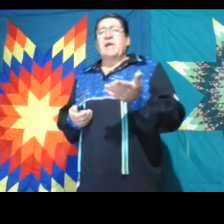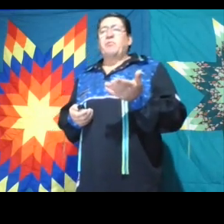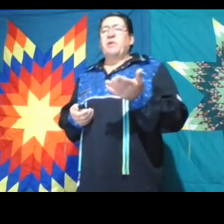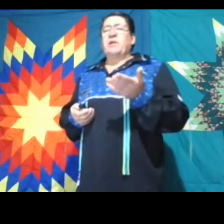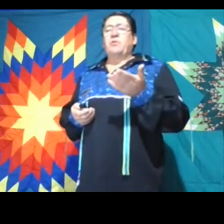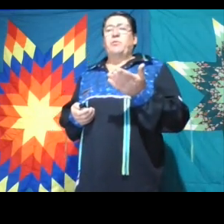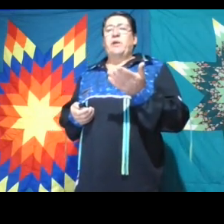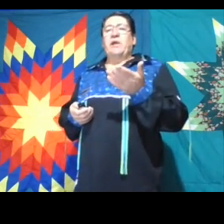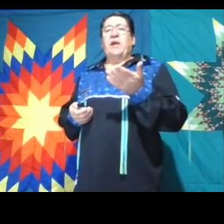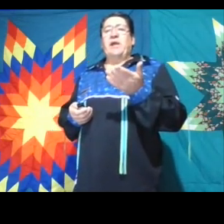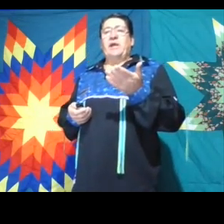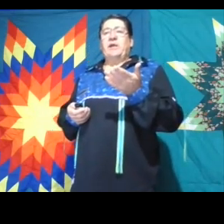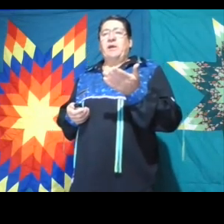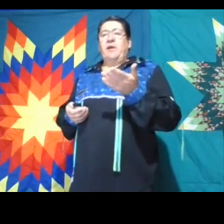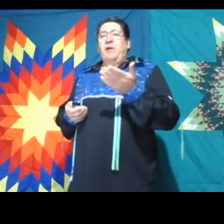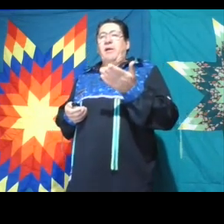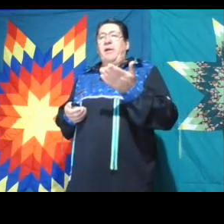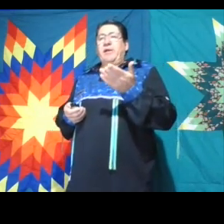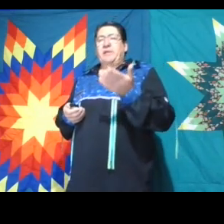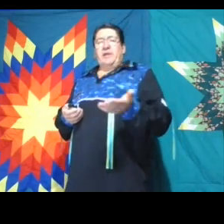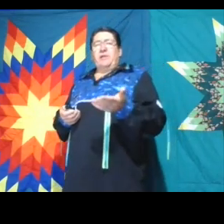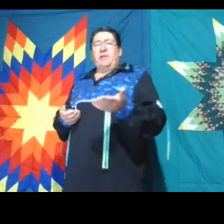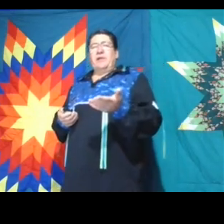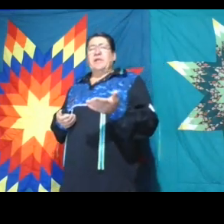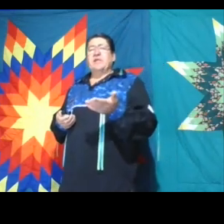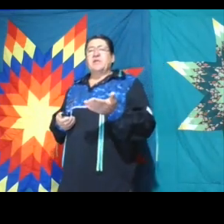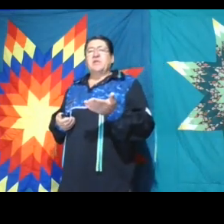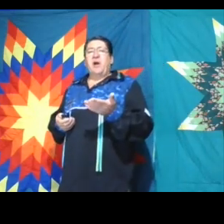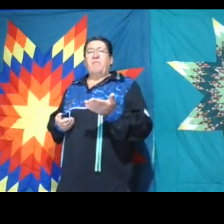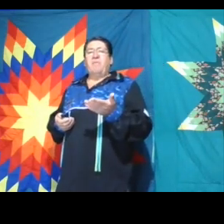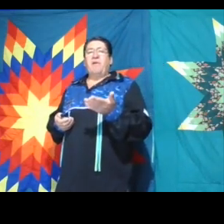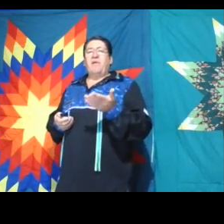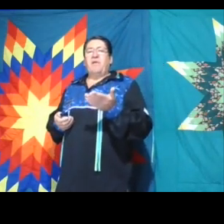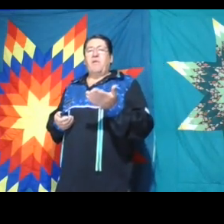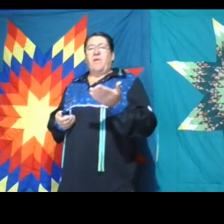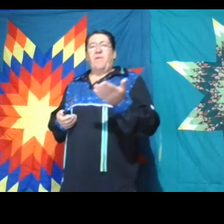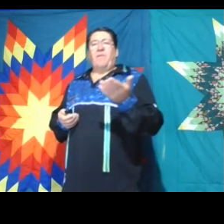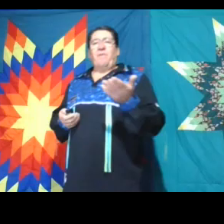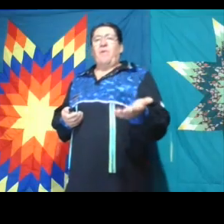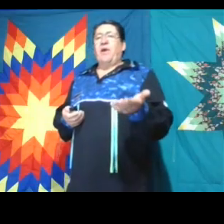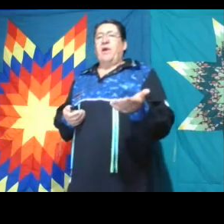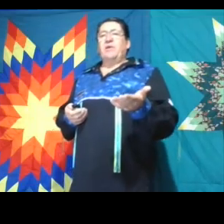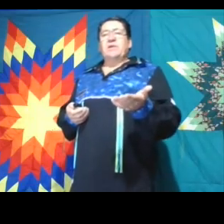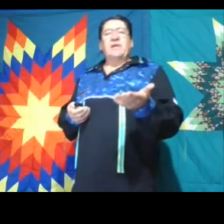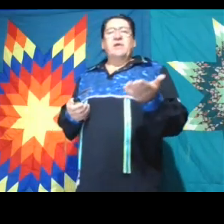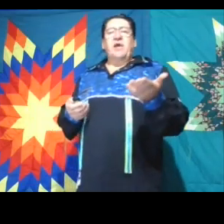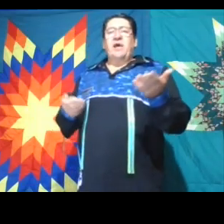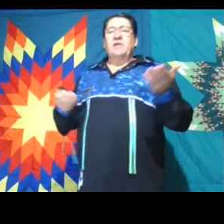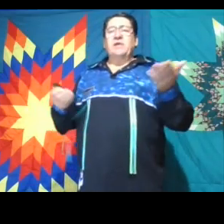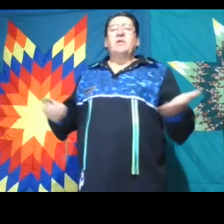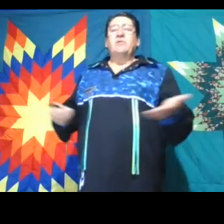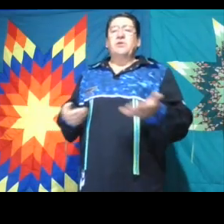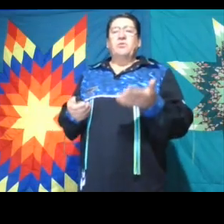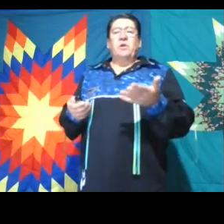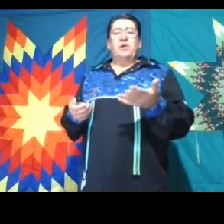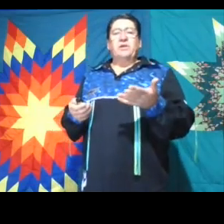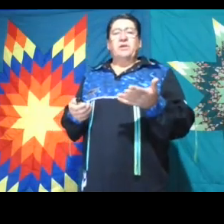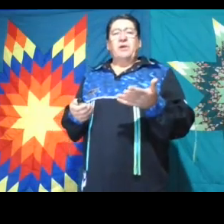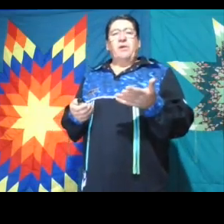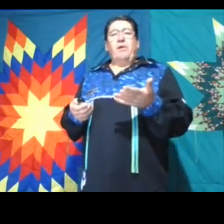Perfect example of this would be a Indigenous job fair, such as